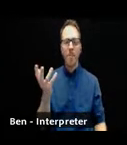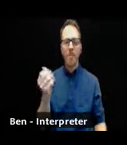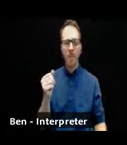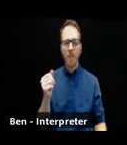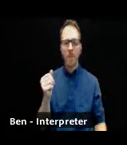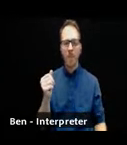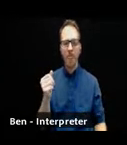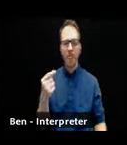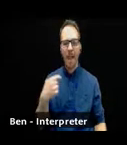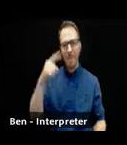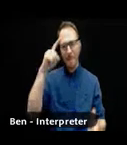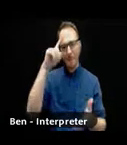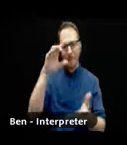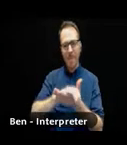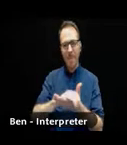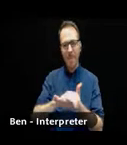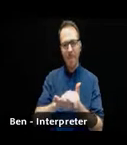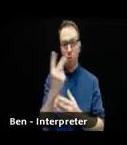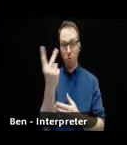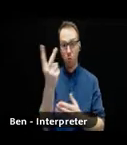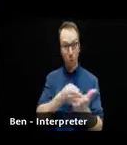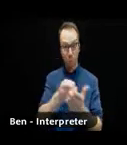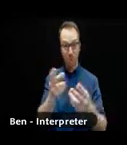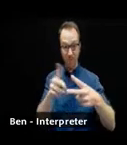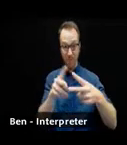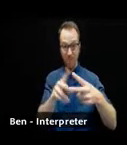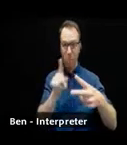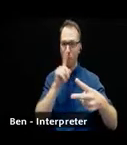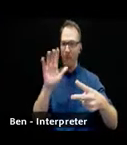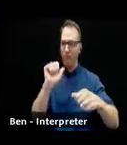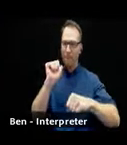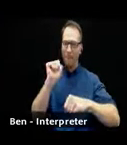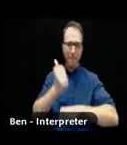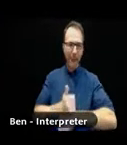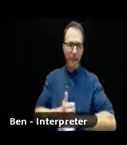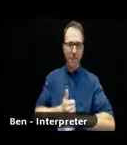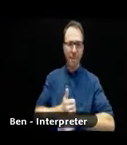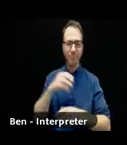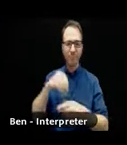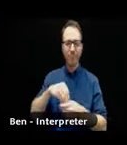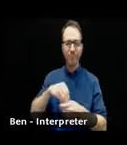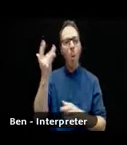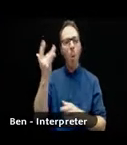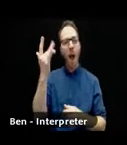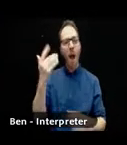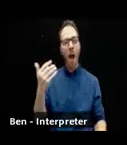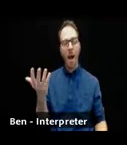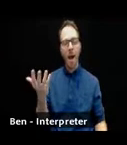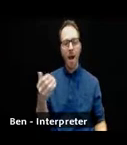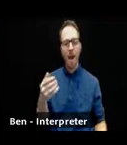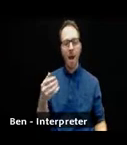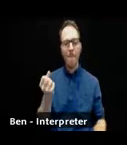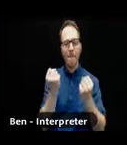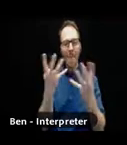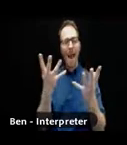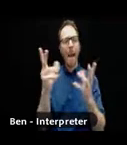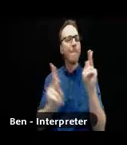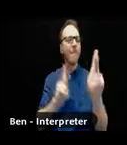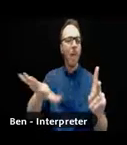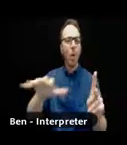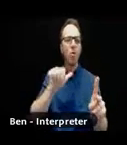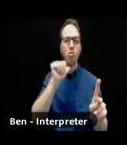And I think that, you know, those two truths really are at the base of why it is that many people don't